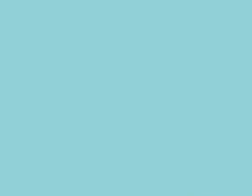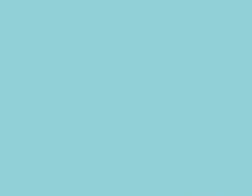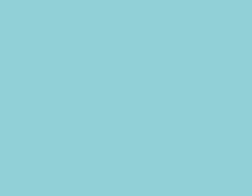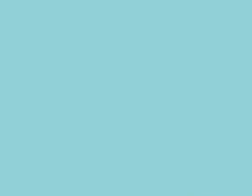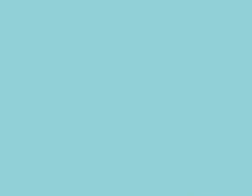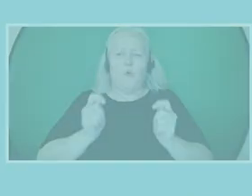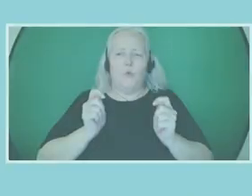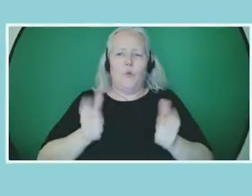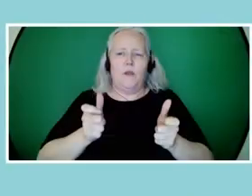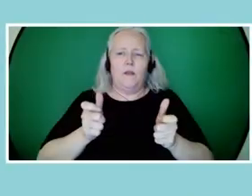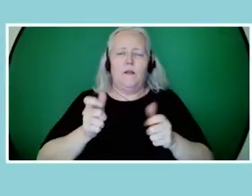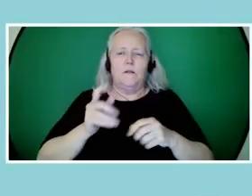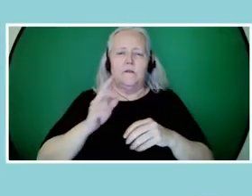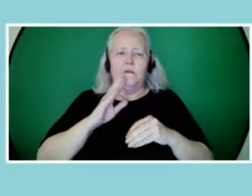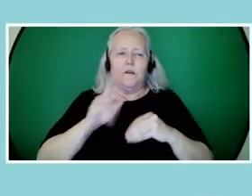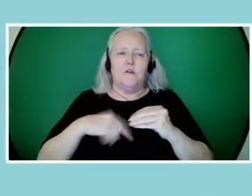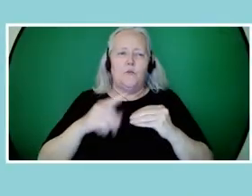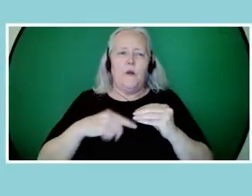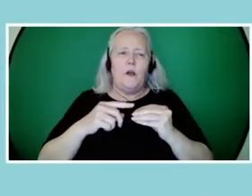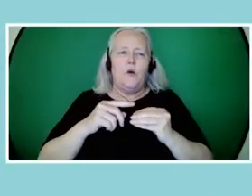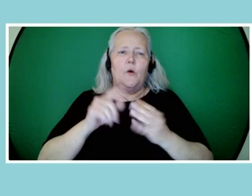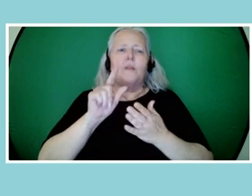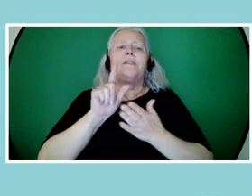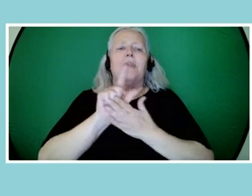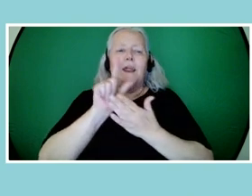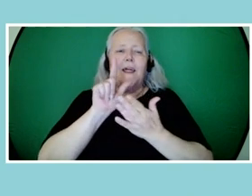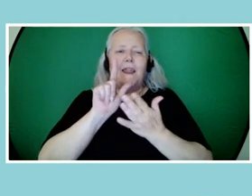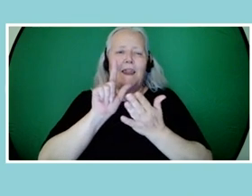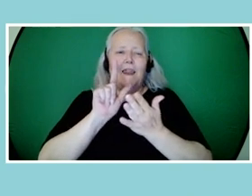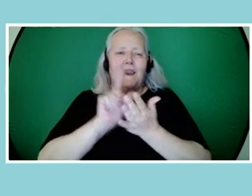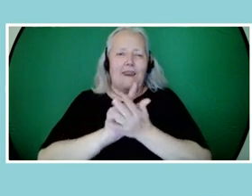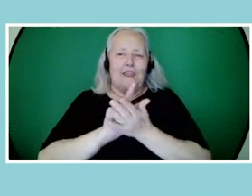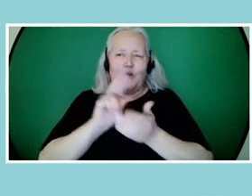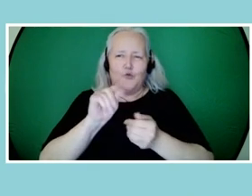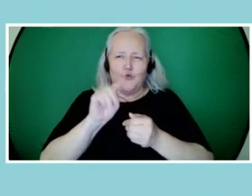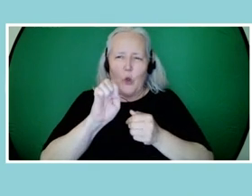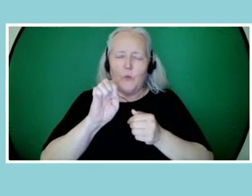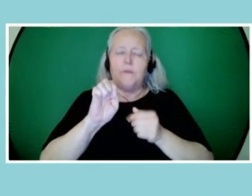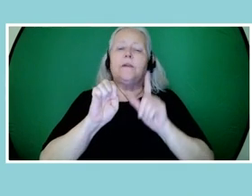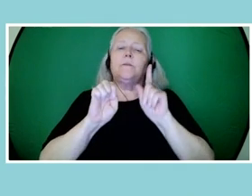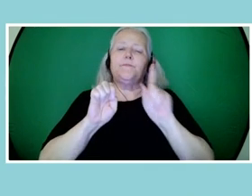practical legal note. Next slide, with a little disclaimer